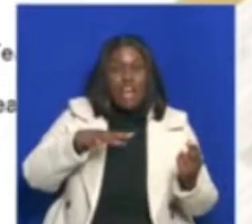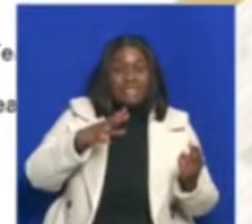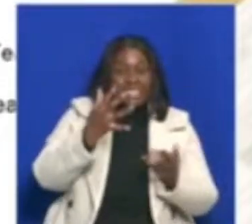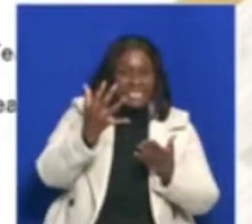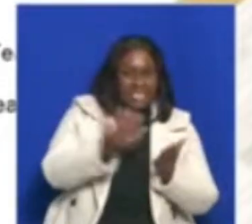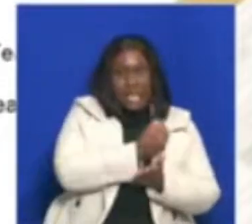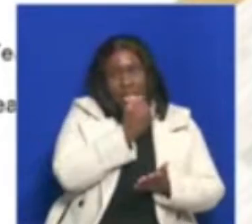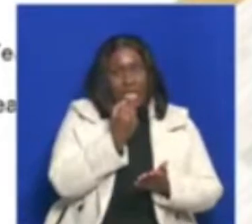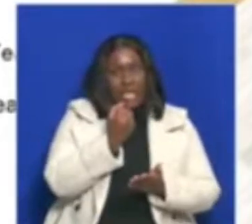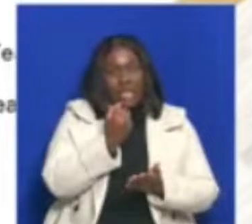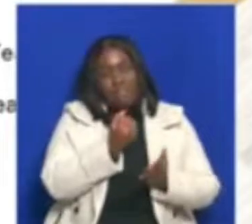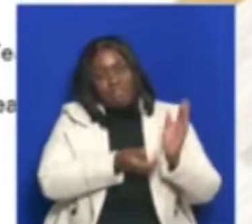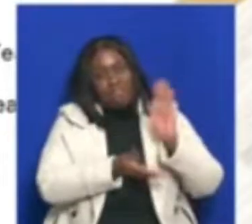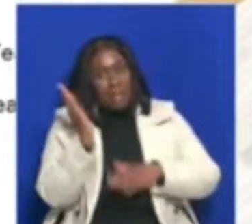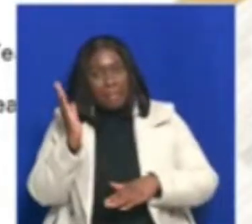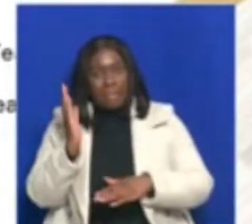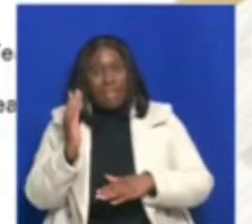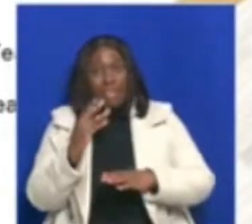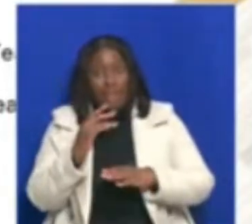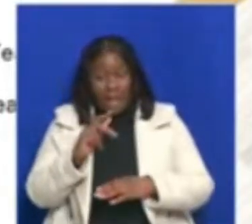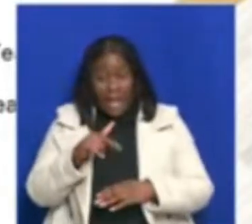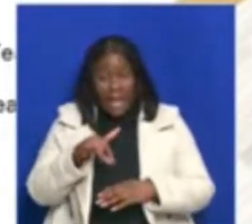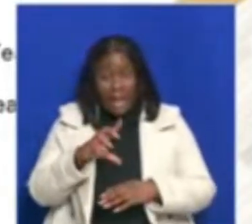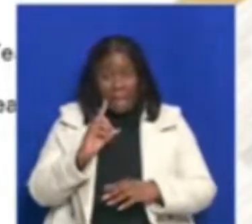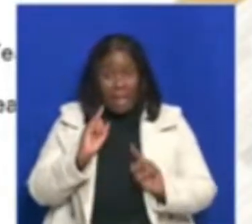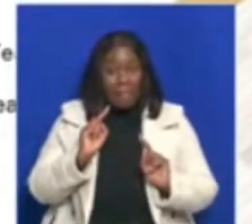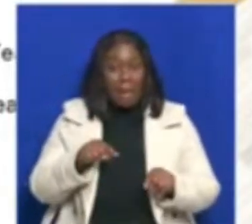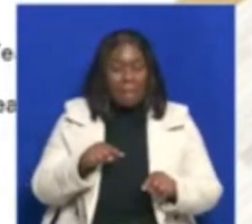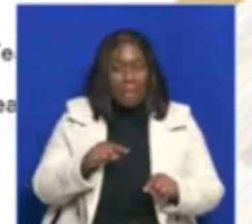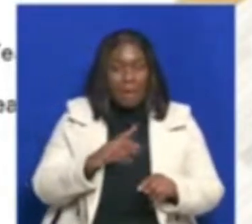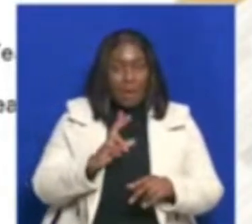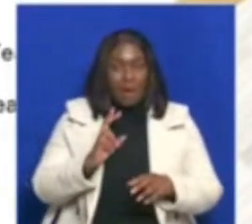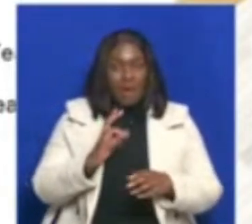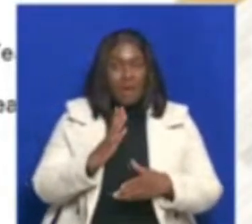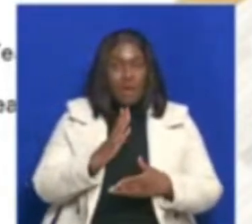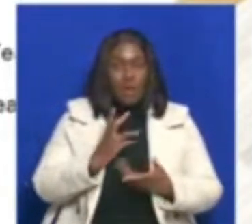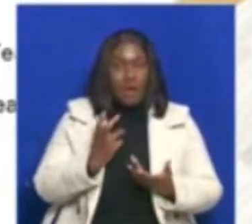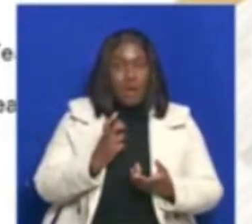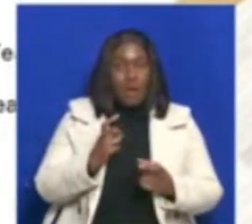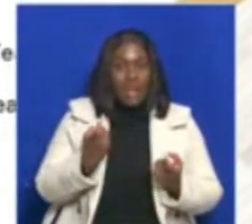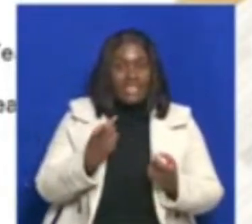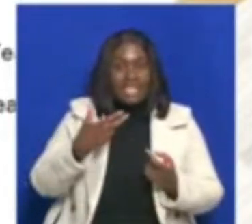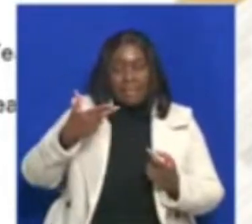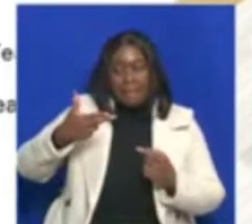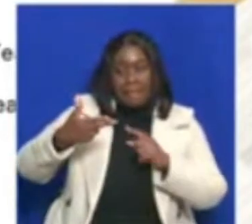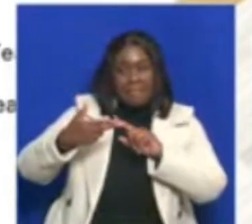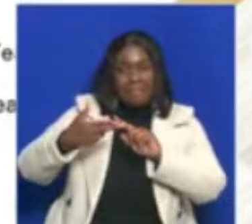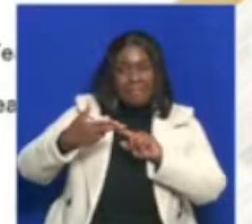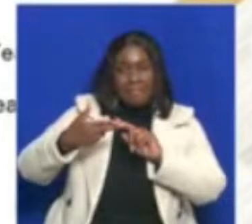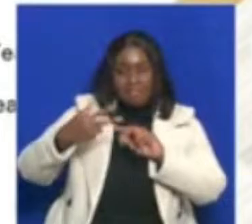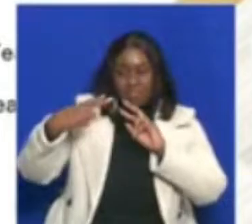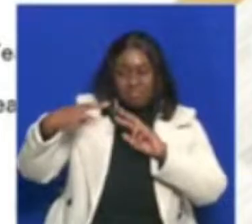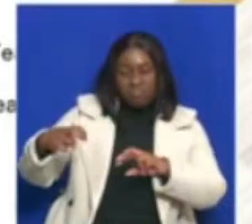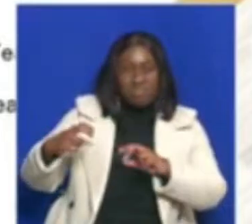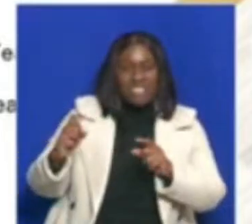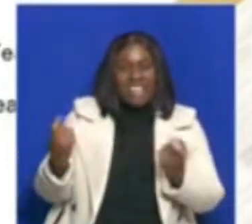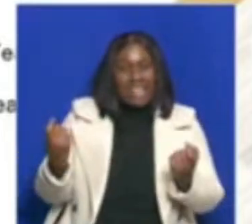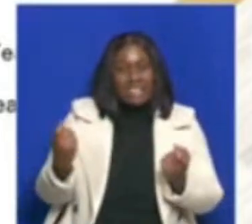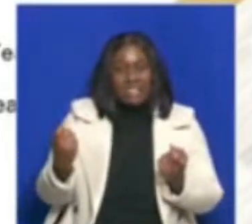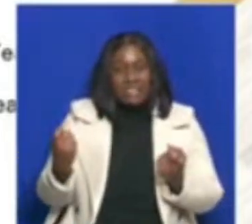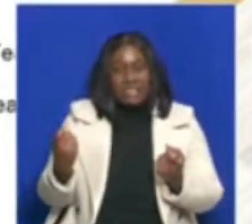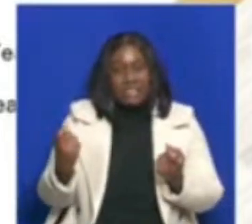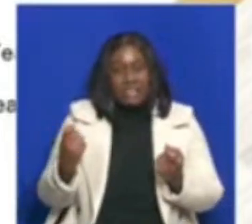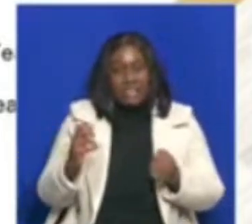prevents IPID from uplifting primary residue from the members and complicates the matters with respect to the inspection